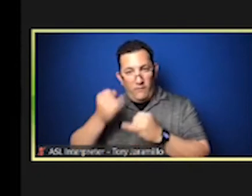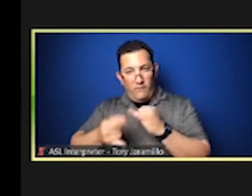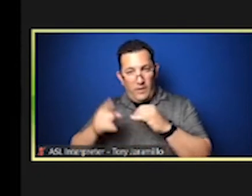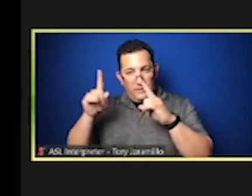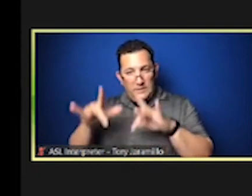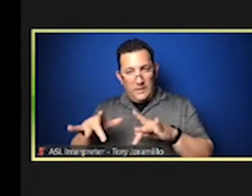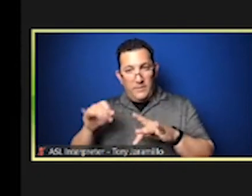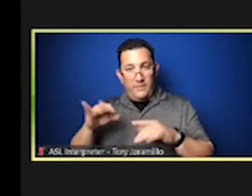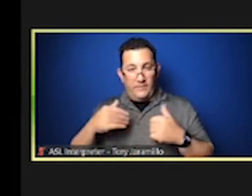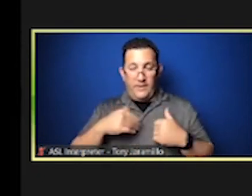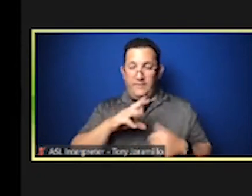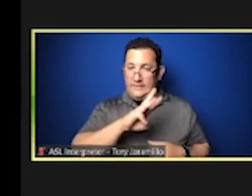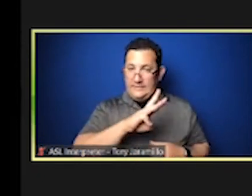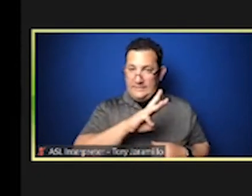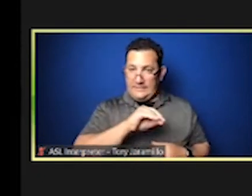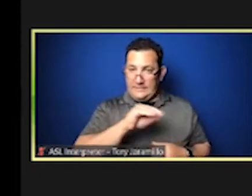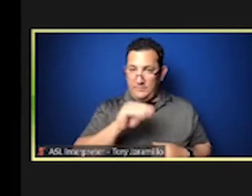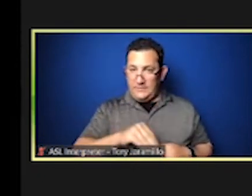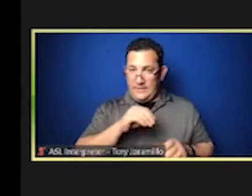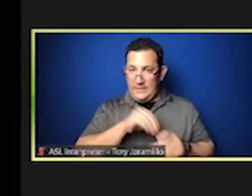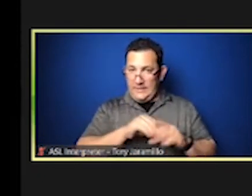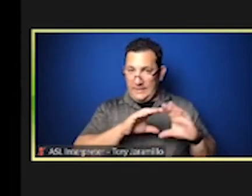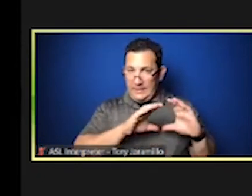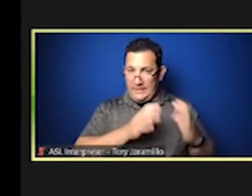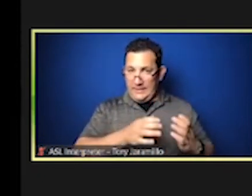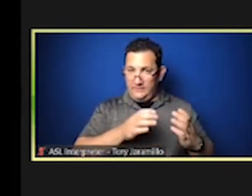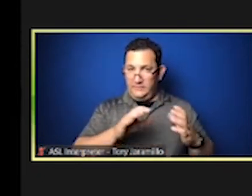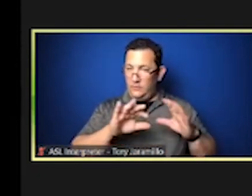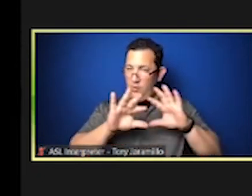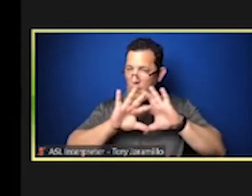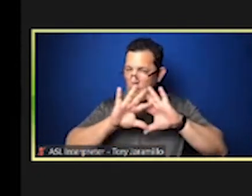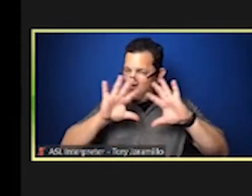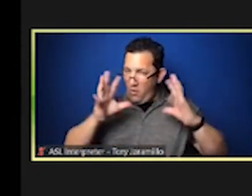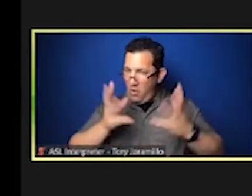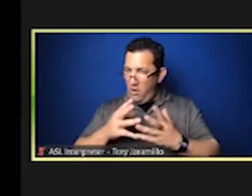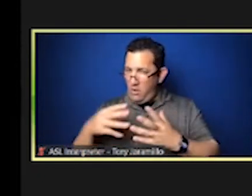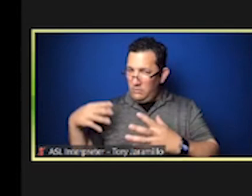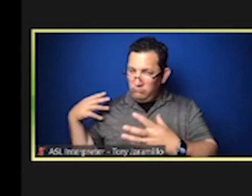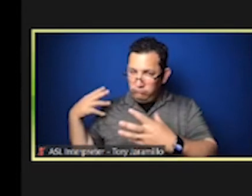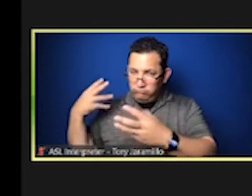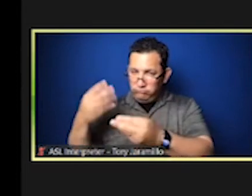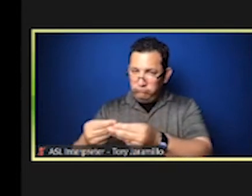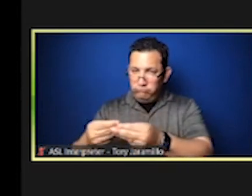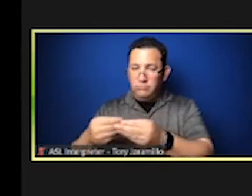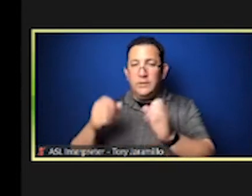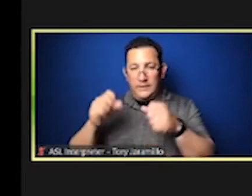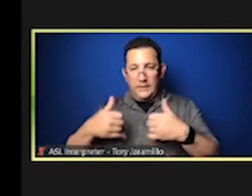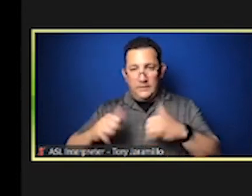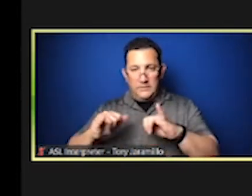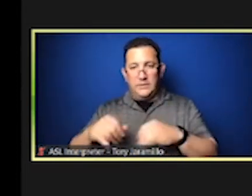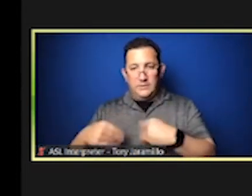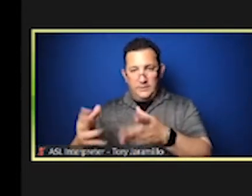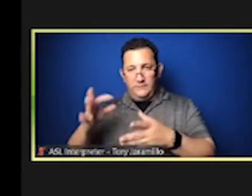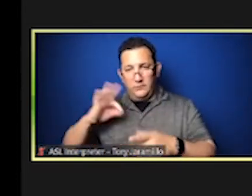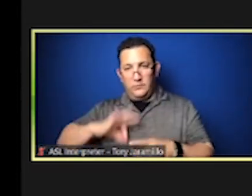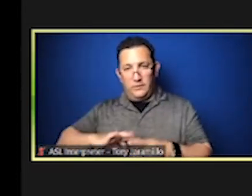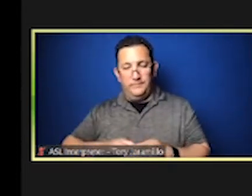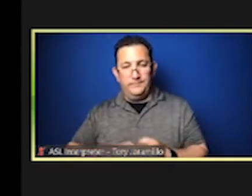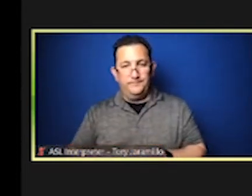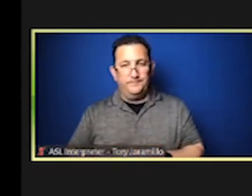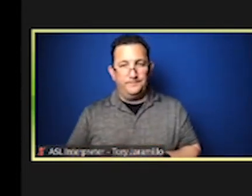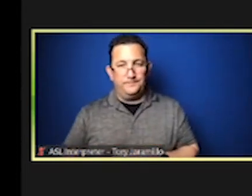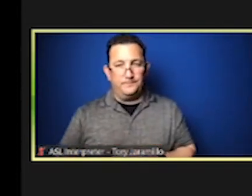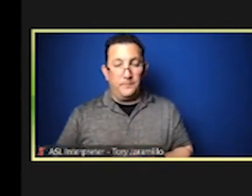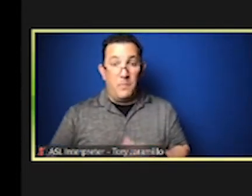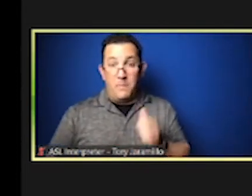have a 60% in the course overall, they can still earn credit.